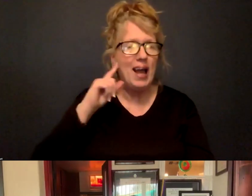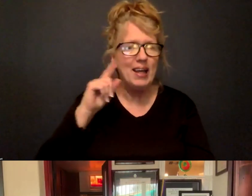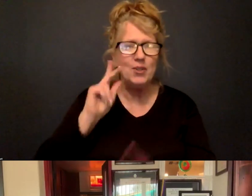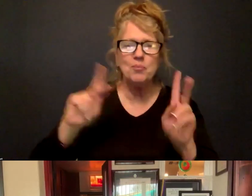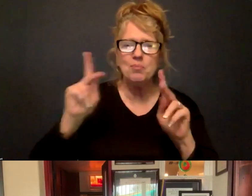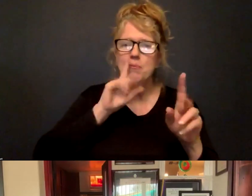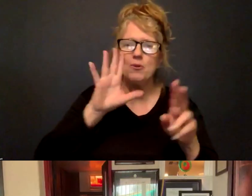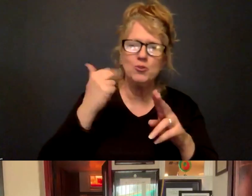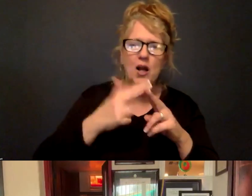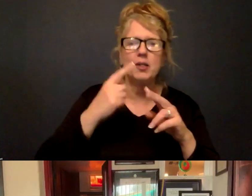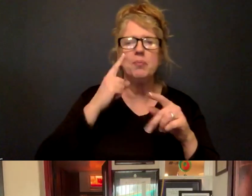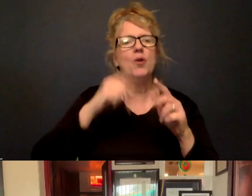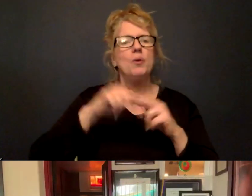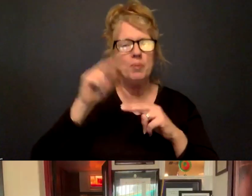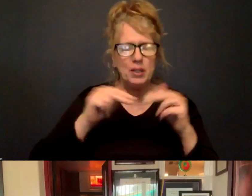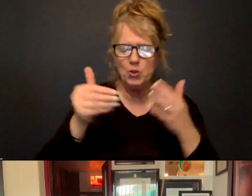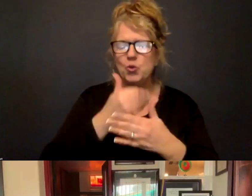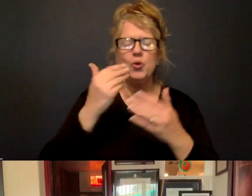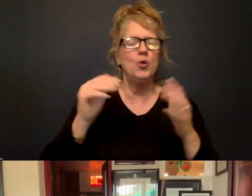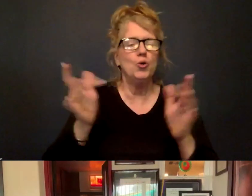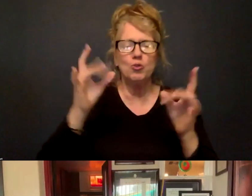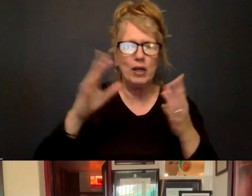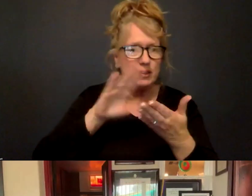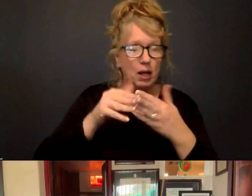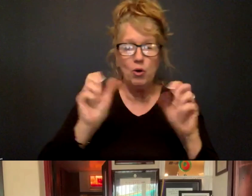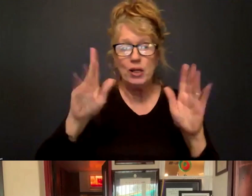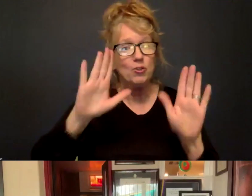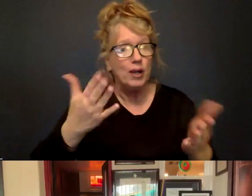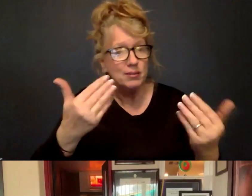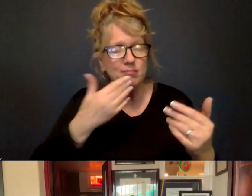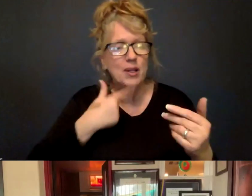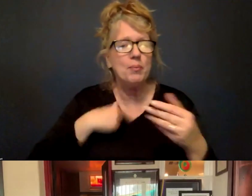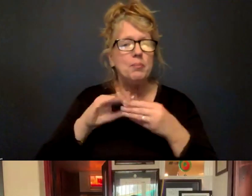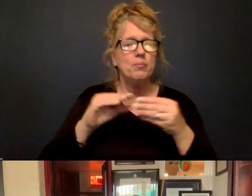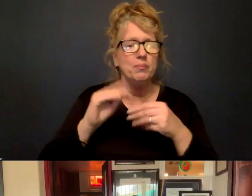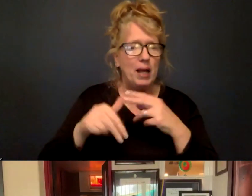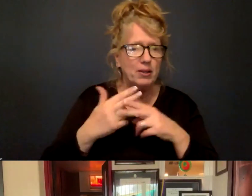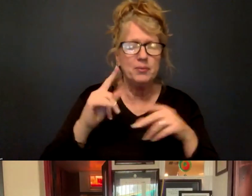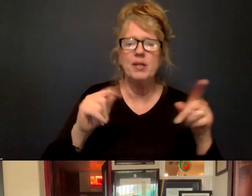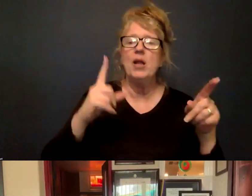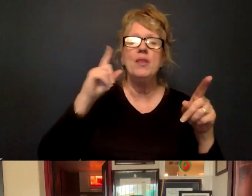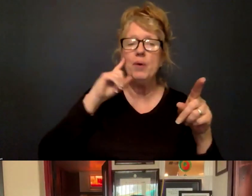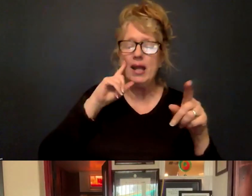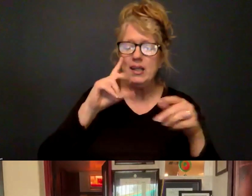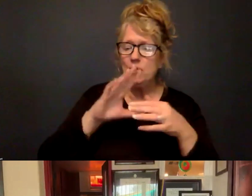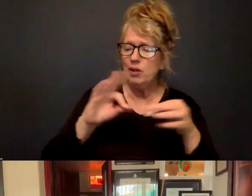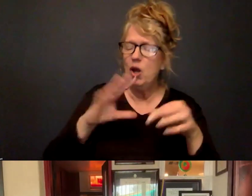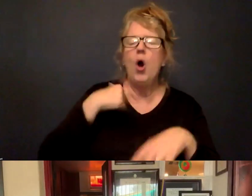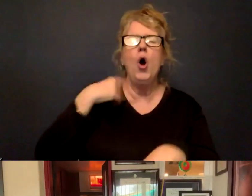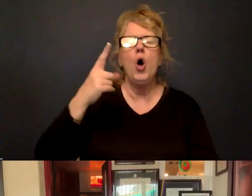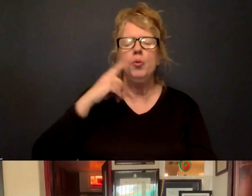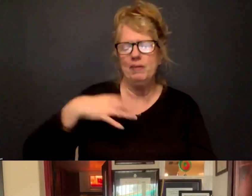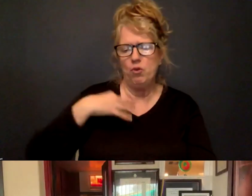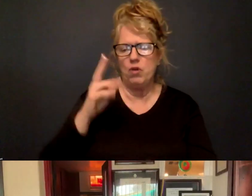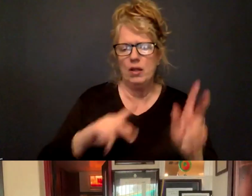oh, our community is going to build a new crisis center, I'm like, oh, great, like tell me about it. And then if I start to hear, well, it's only going to be for voluntary